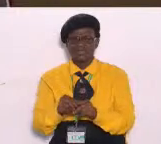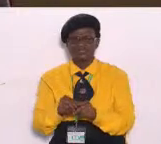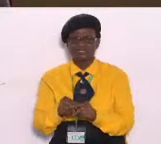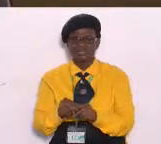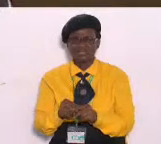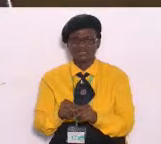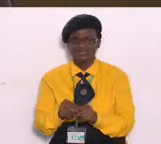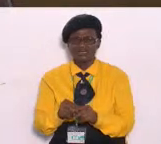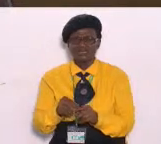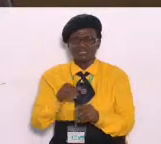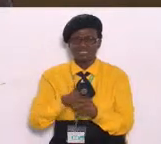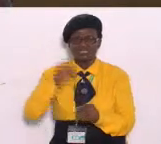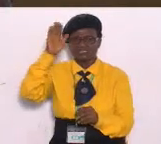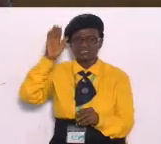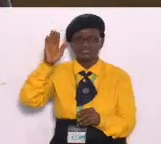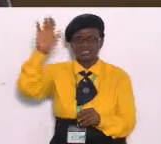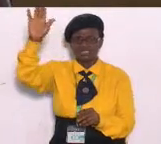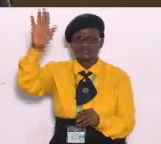his own way.